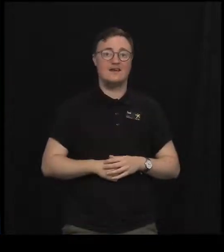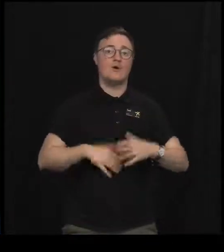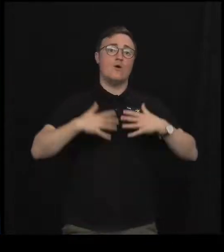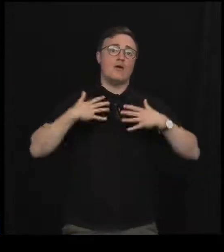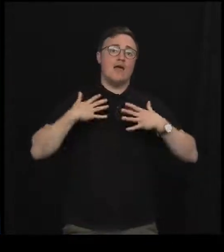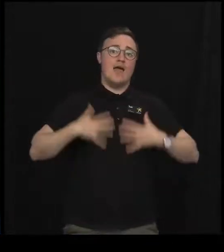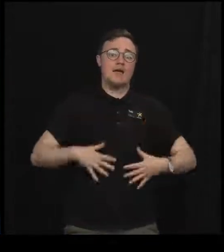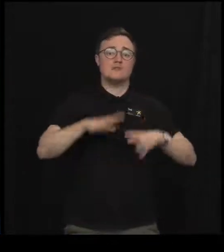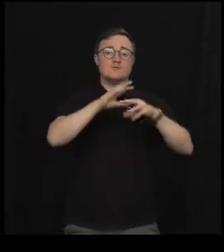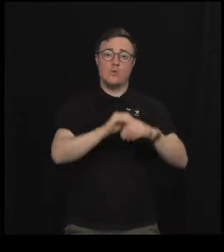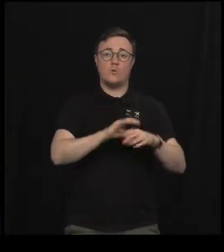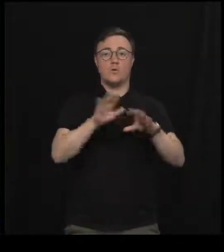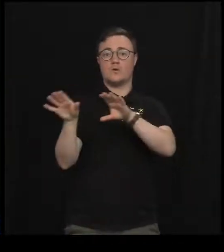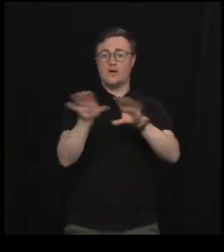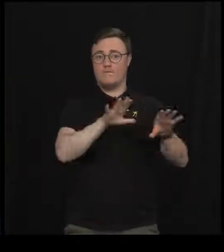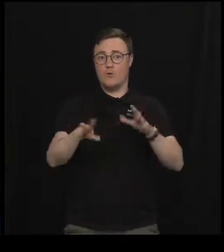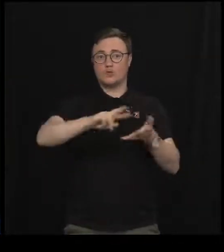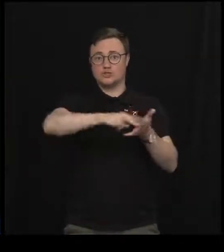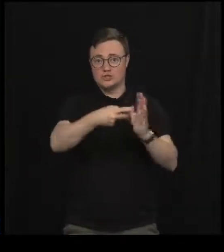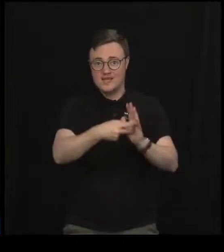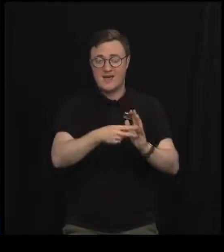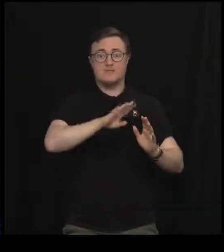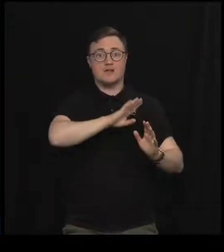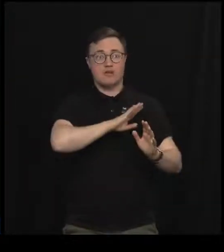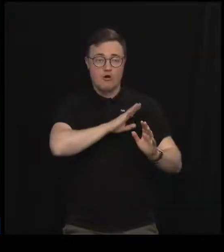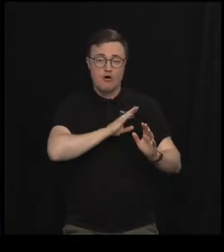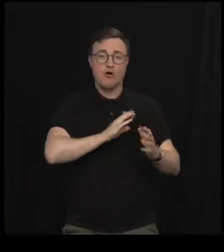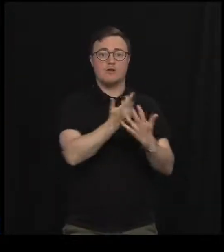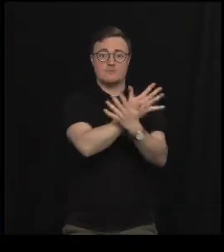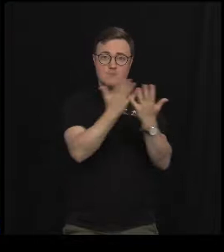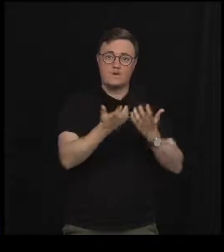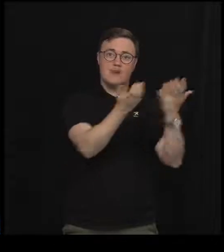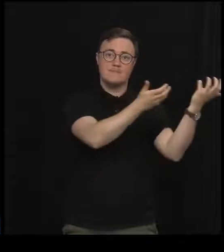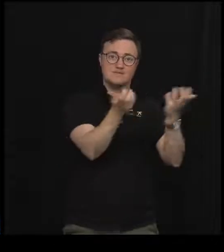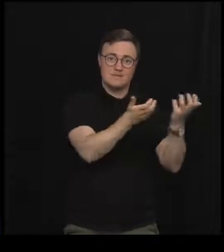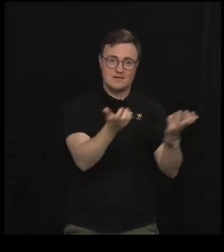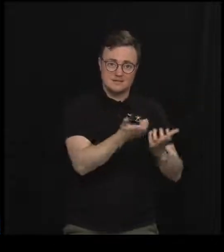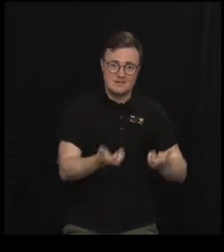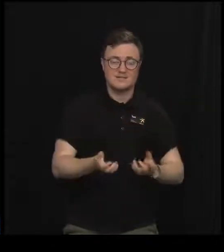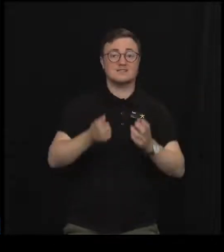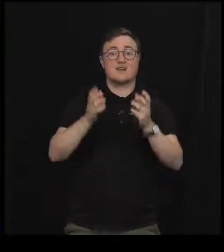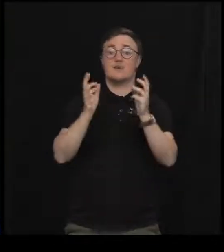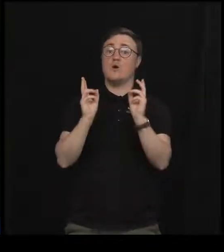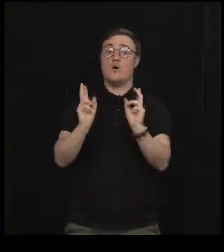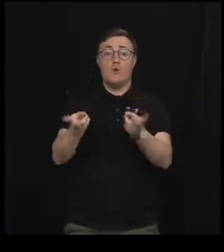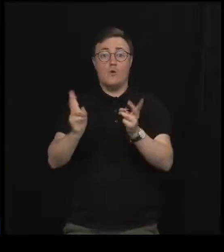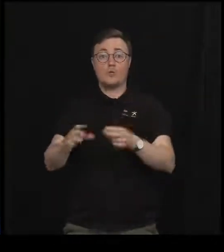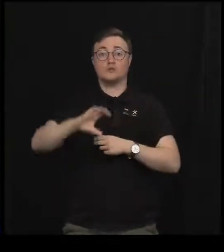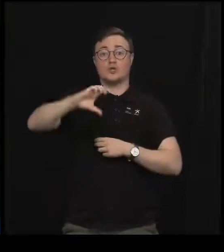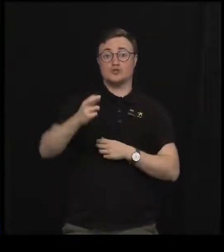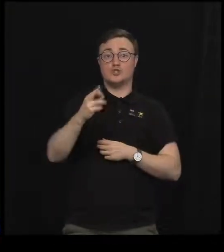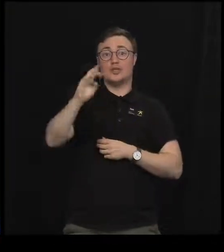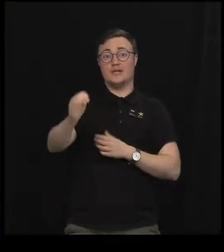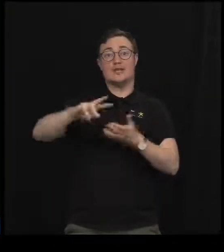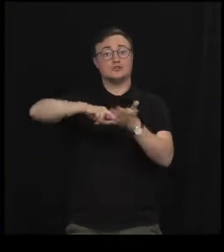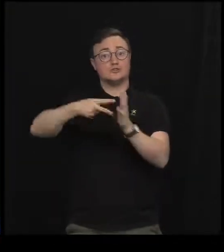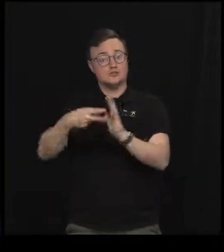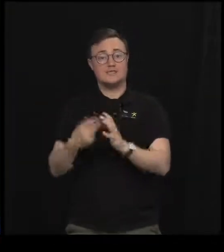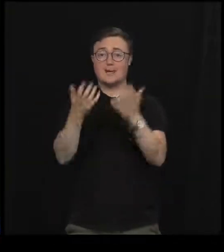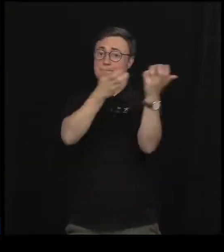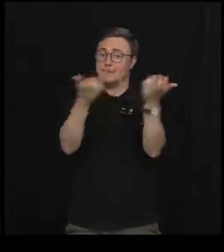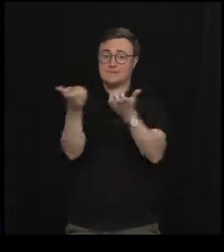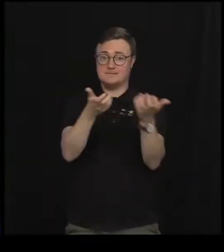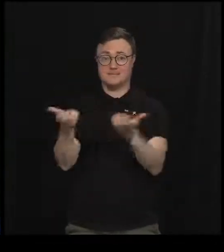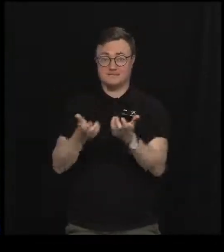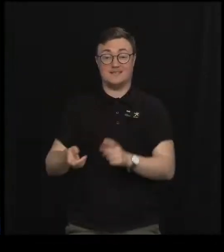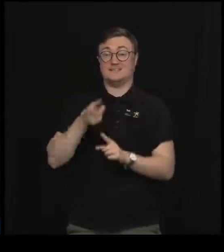of nuts and bolts to them. Oxygen is one. I think we had a lot of progress in oxygen systems, which goes far beyond